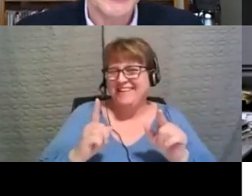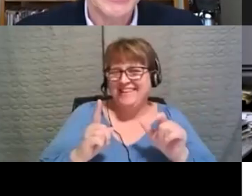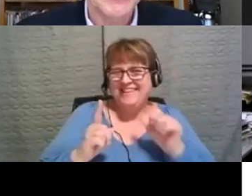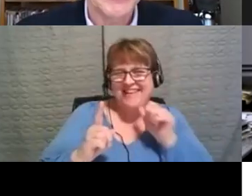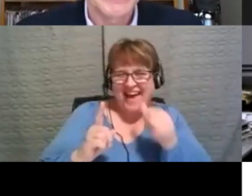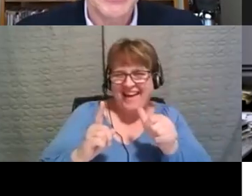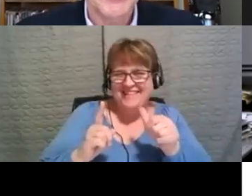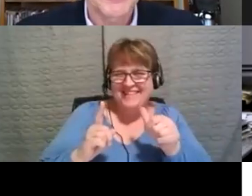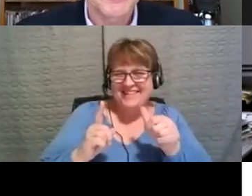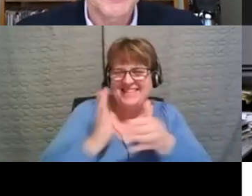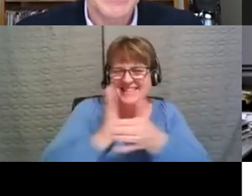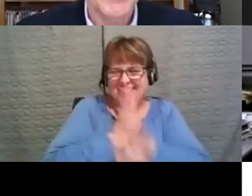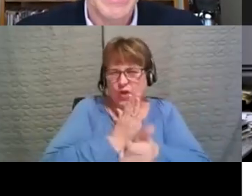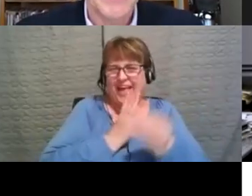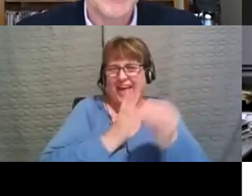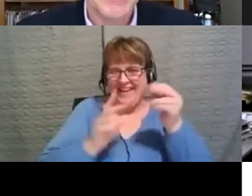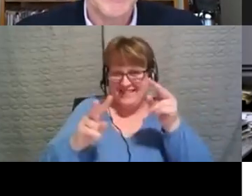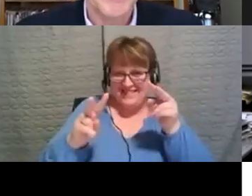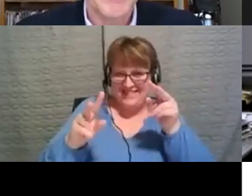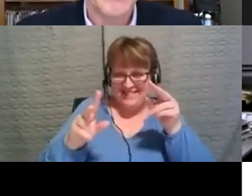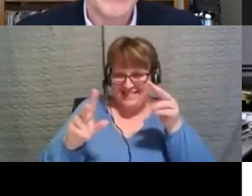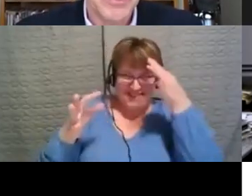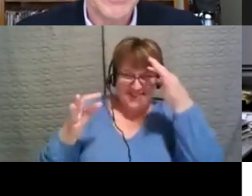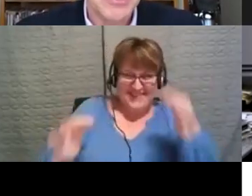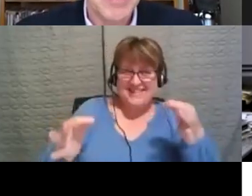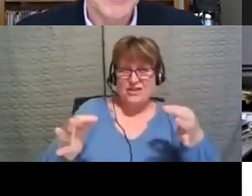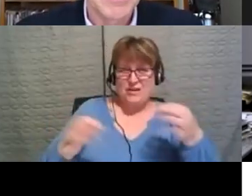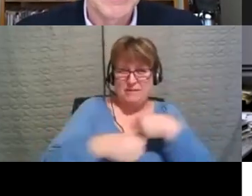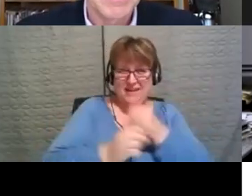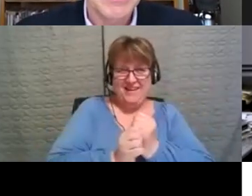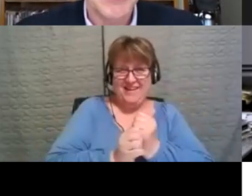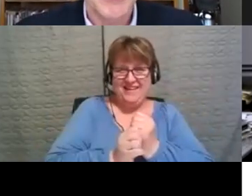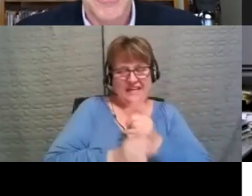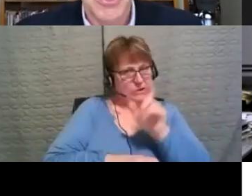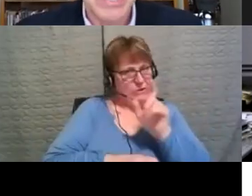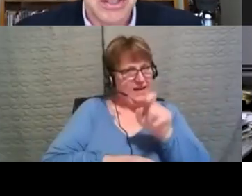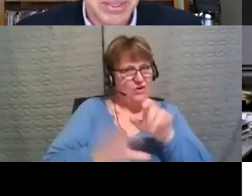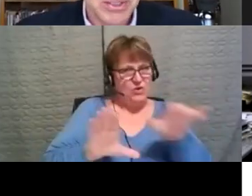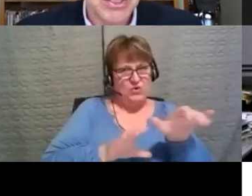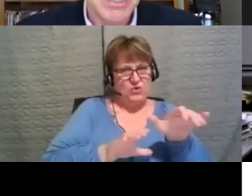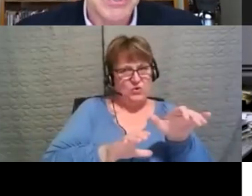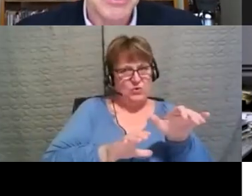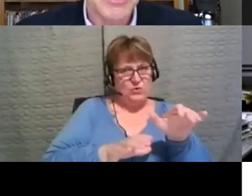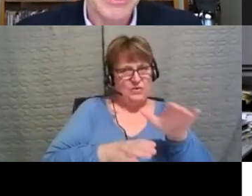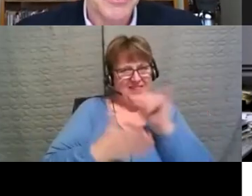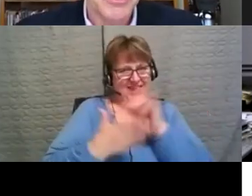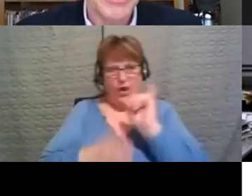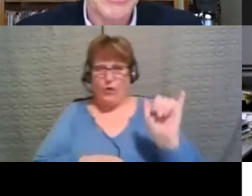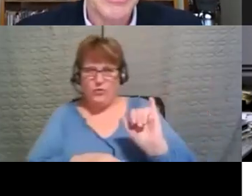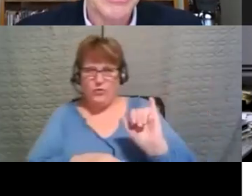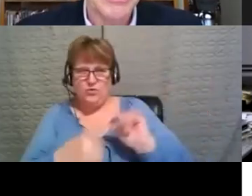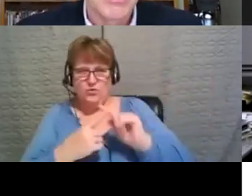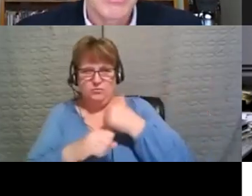judgment and skill. So it would have to be married with some of those elements, you know, in order to